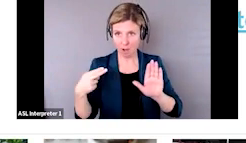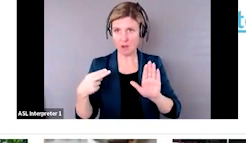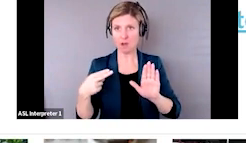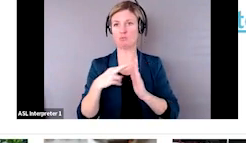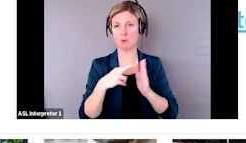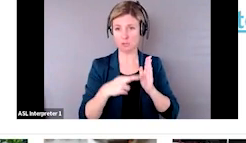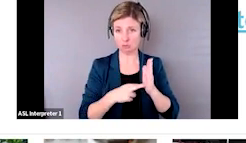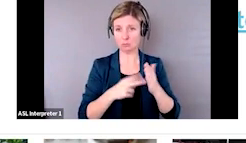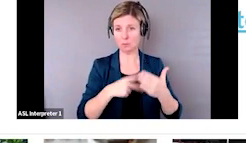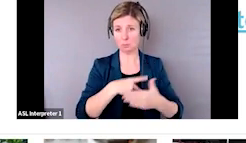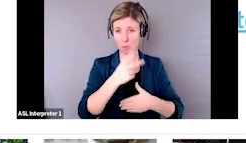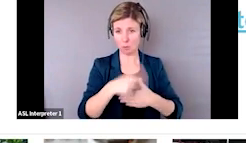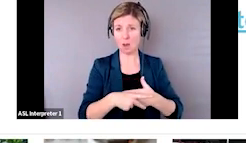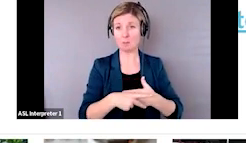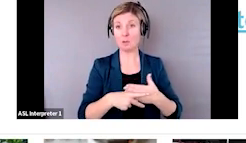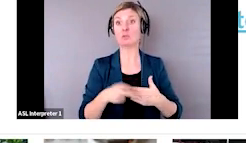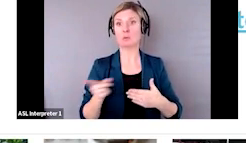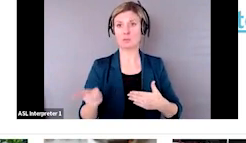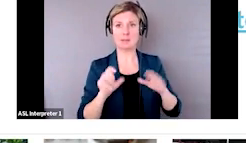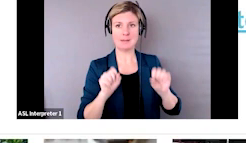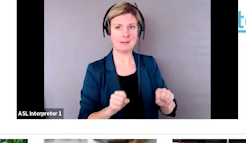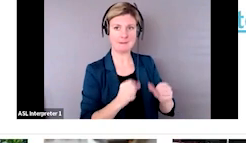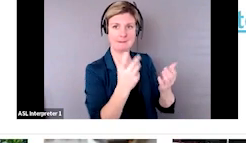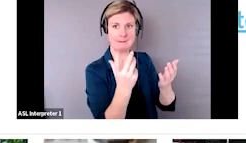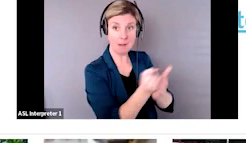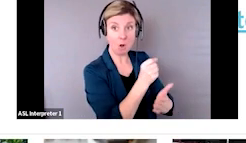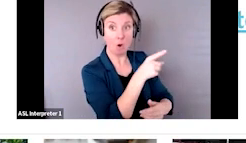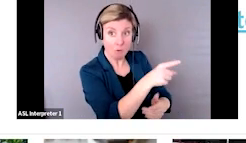use that content on its platform.